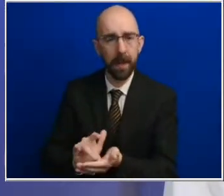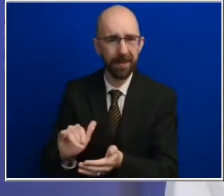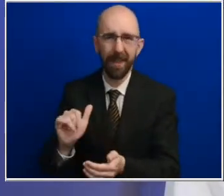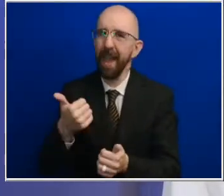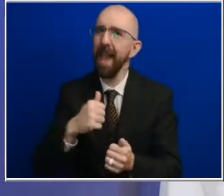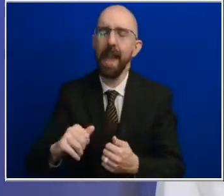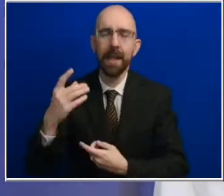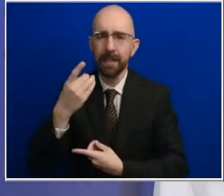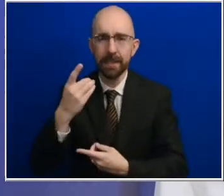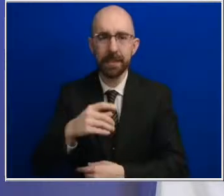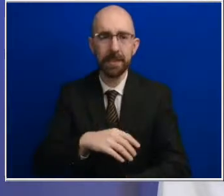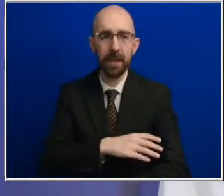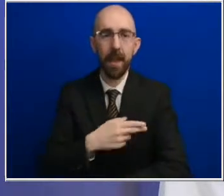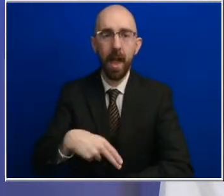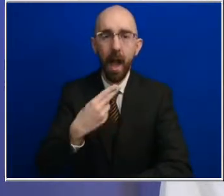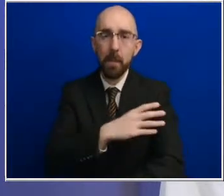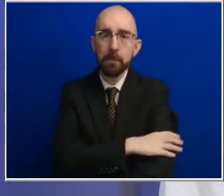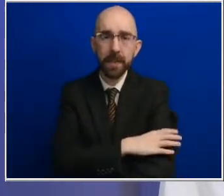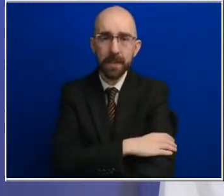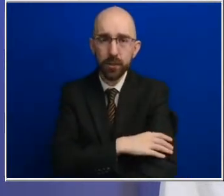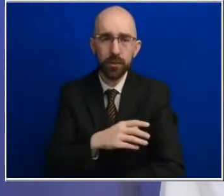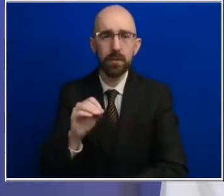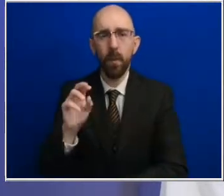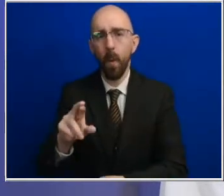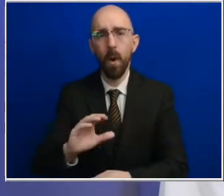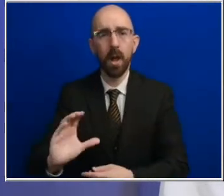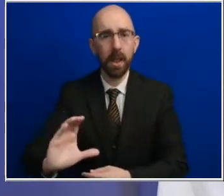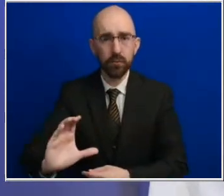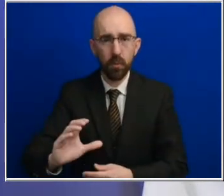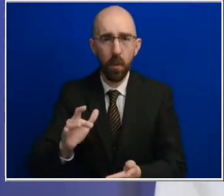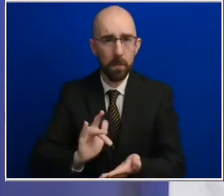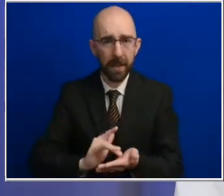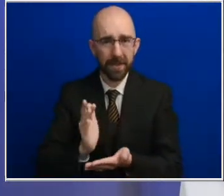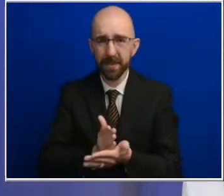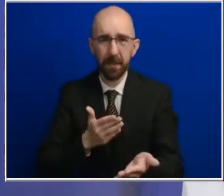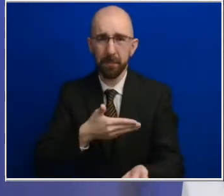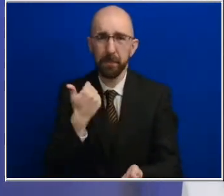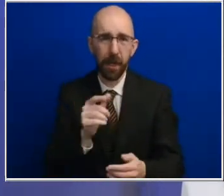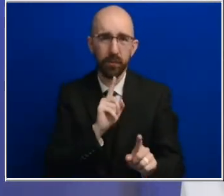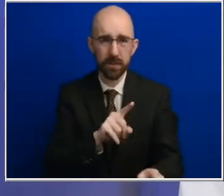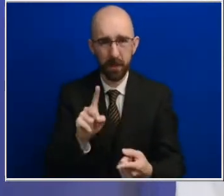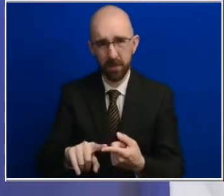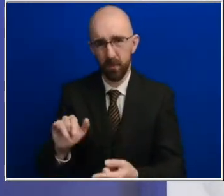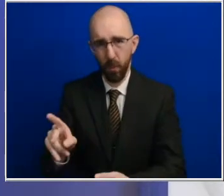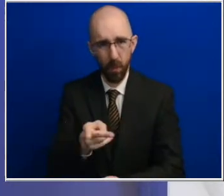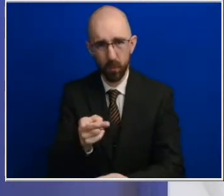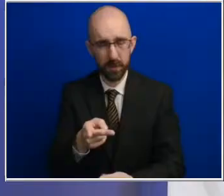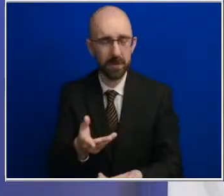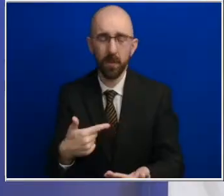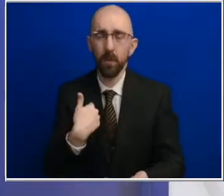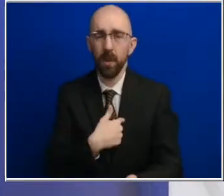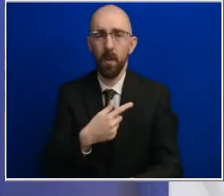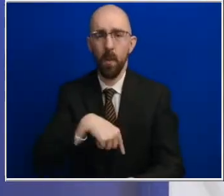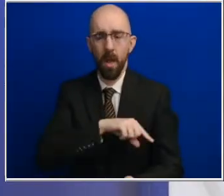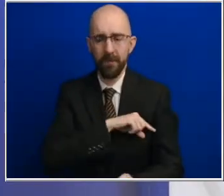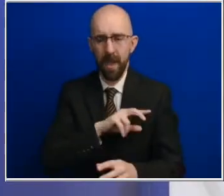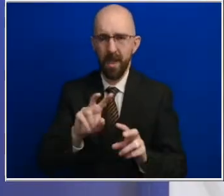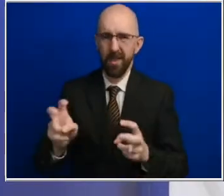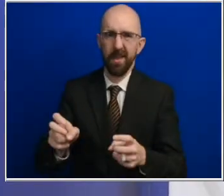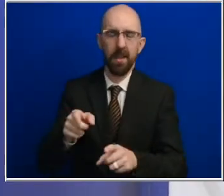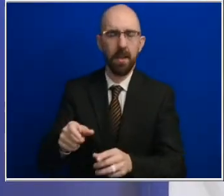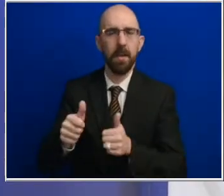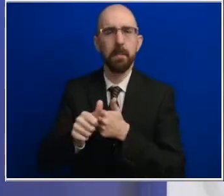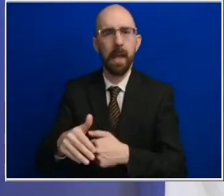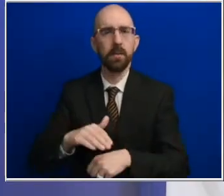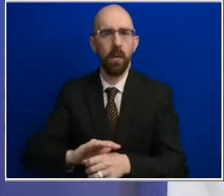hypertension medicines better, or cholesterol medicine. So I just think we qualify it based on the number of medications that